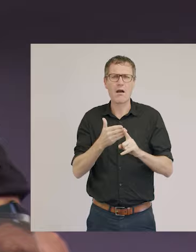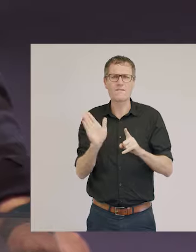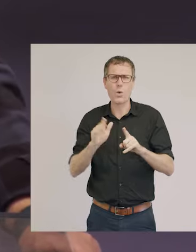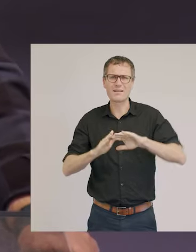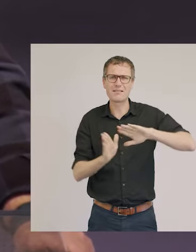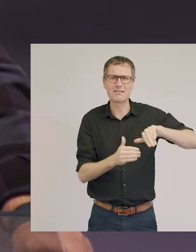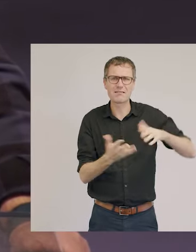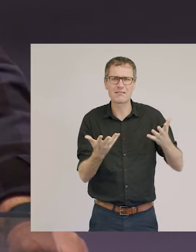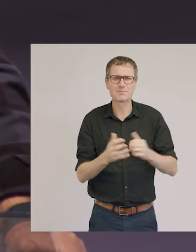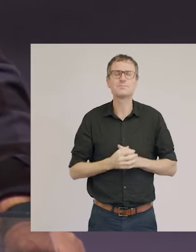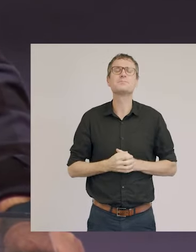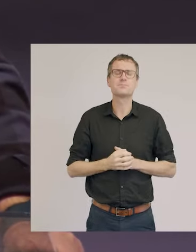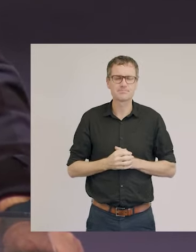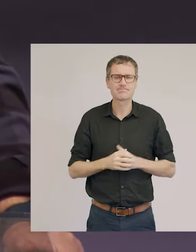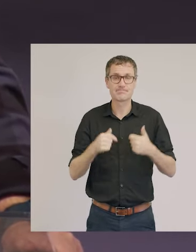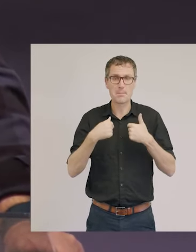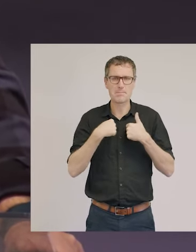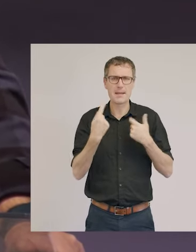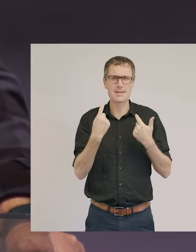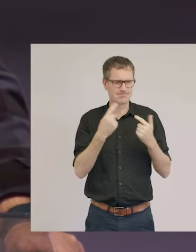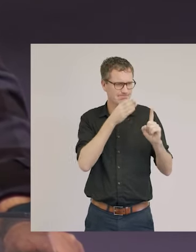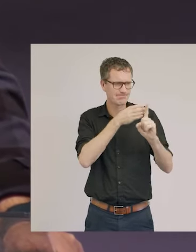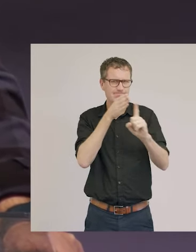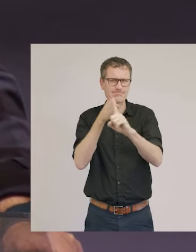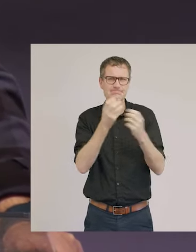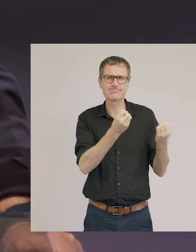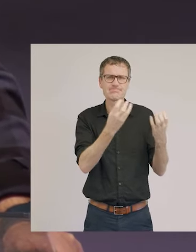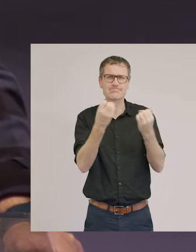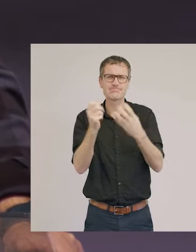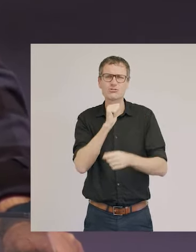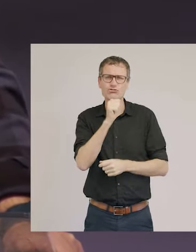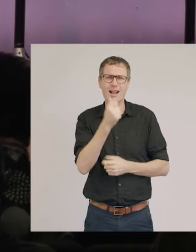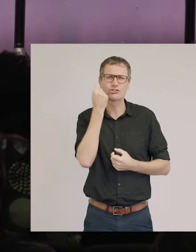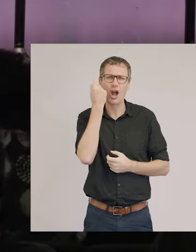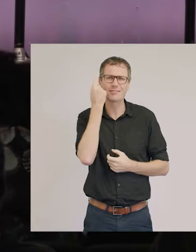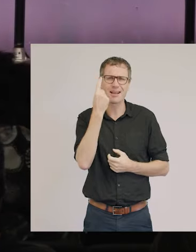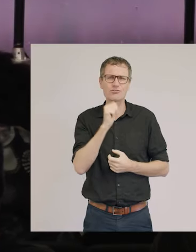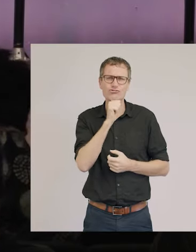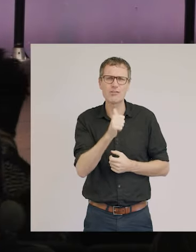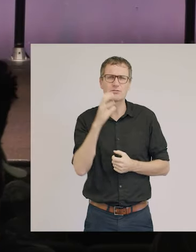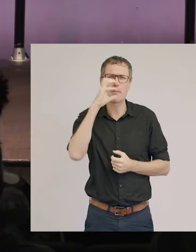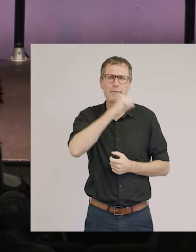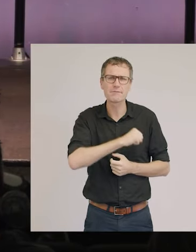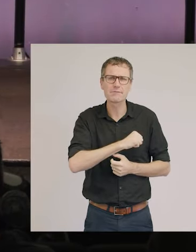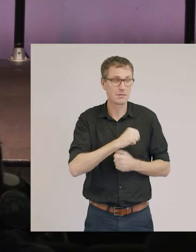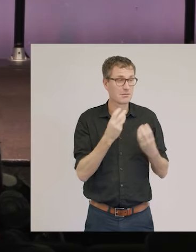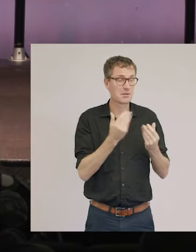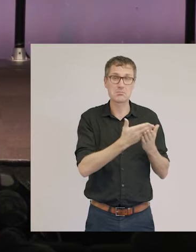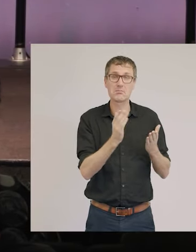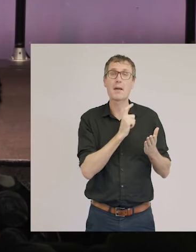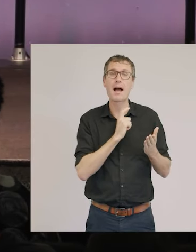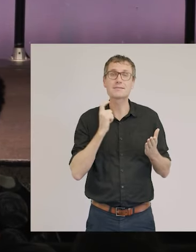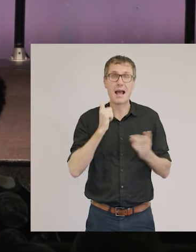I've noticed is that there are a lot of funny ideas out there. There's a lot of people believing funny things. There's